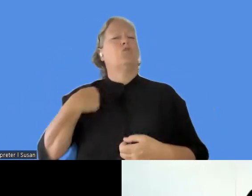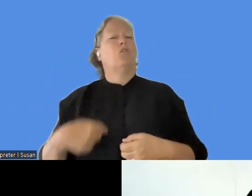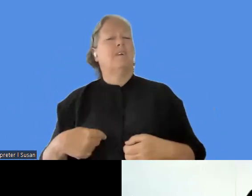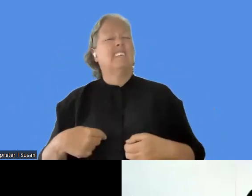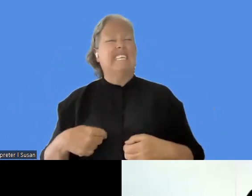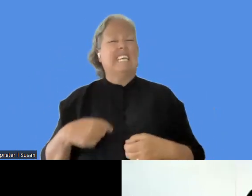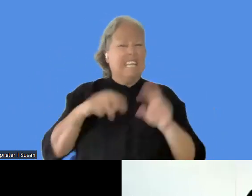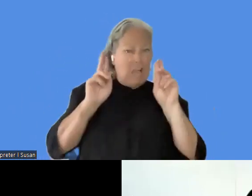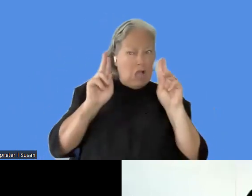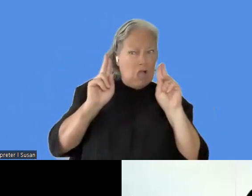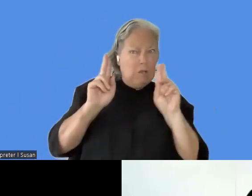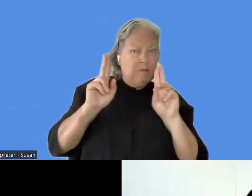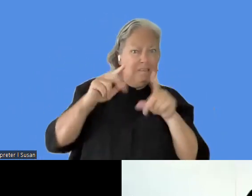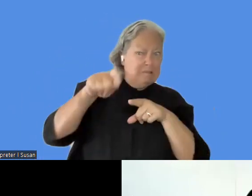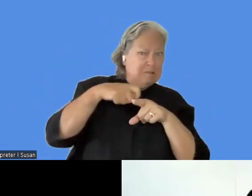soon.